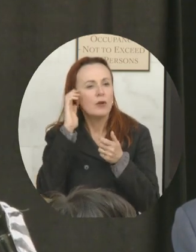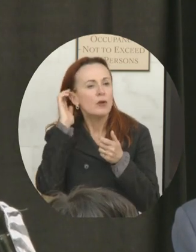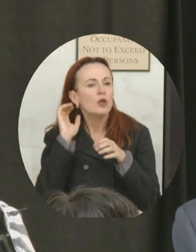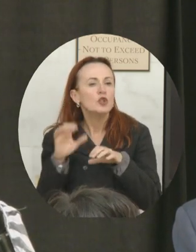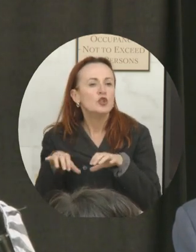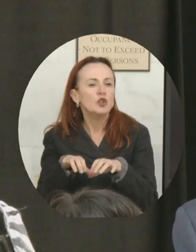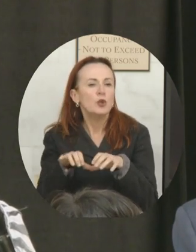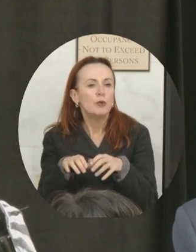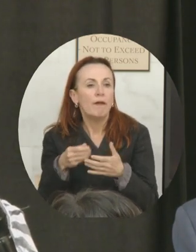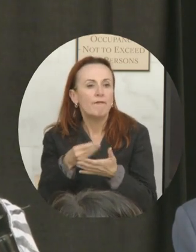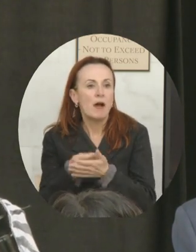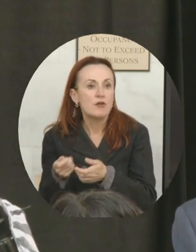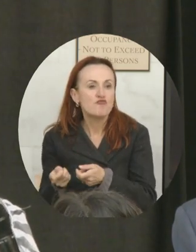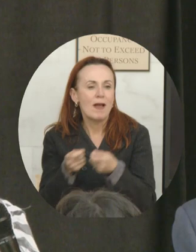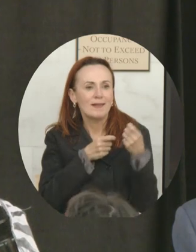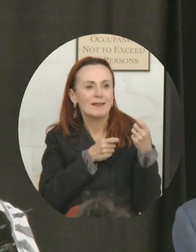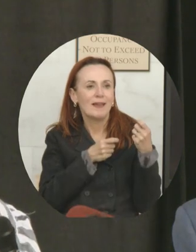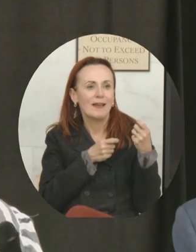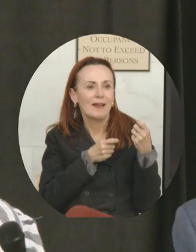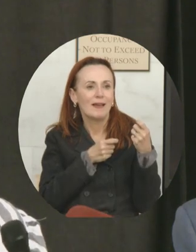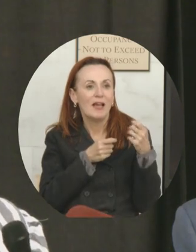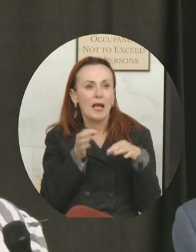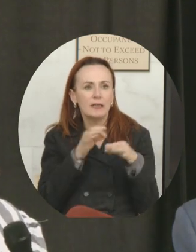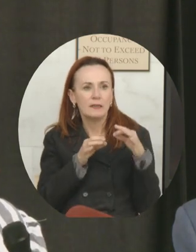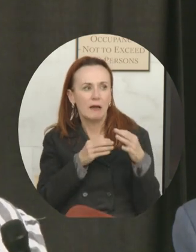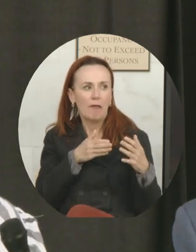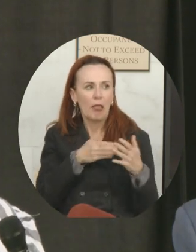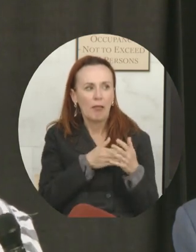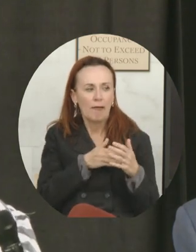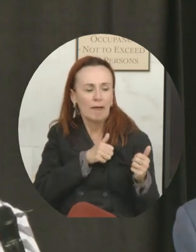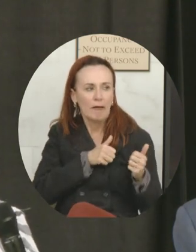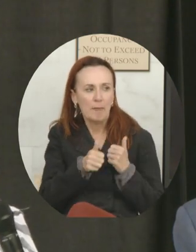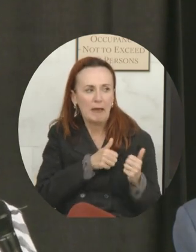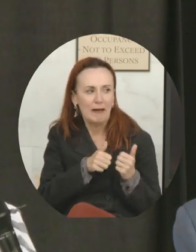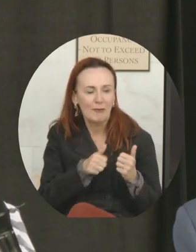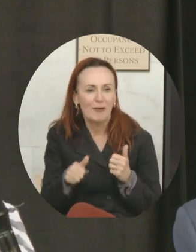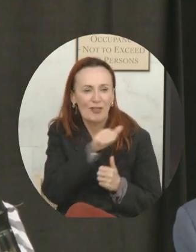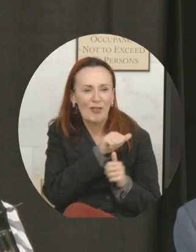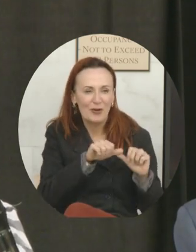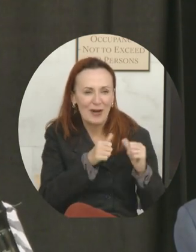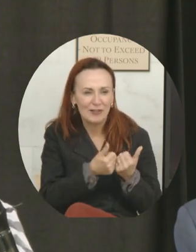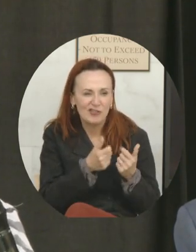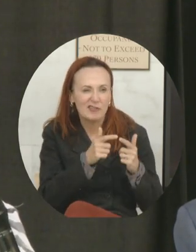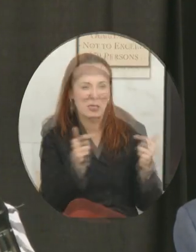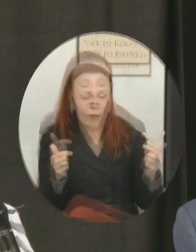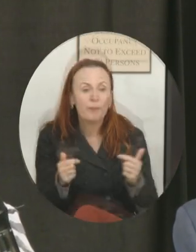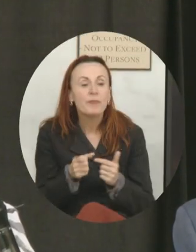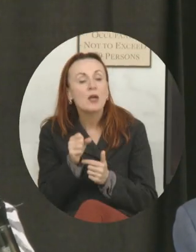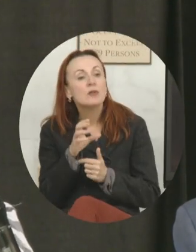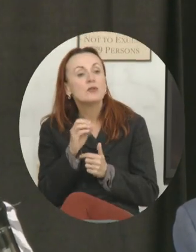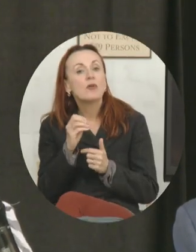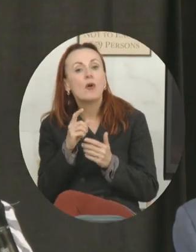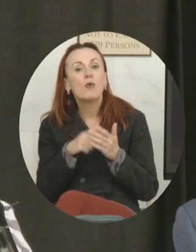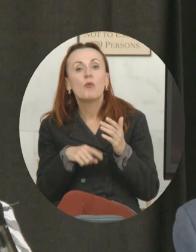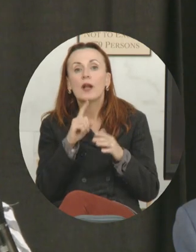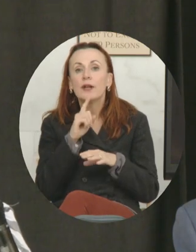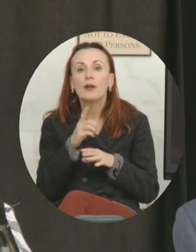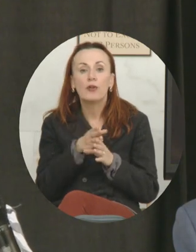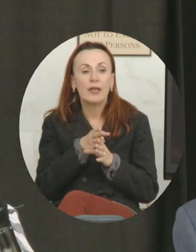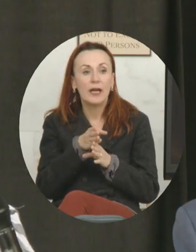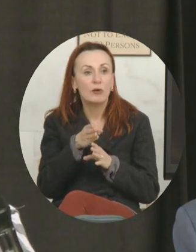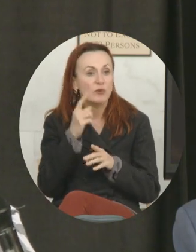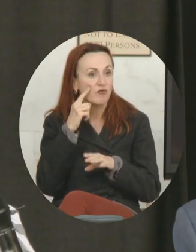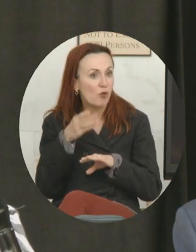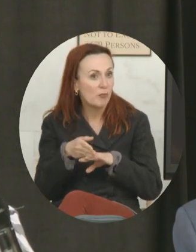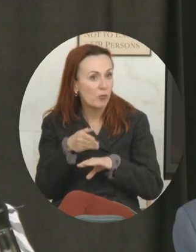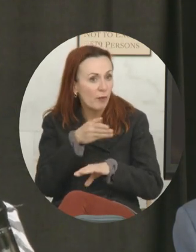versus competitively be against fundraising. What are some areas to improve, be it from the private sector,